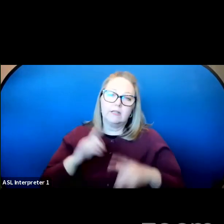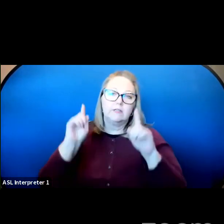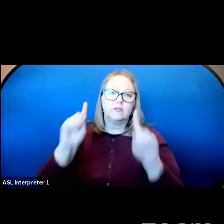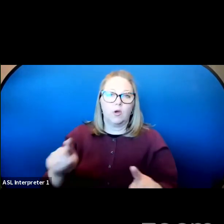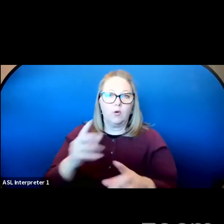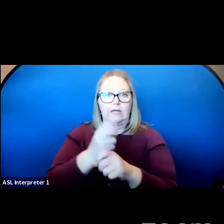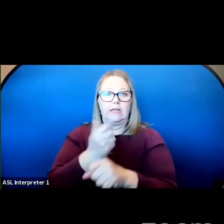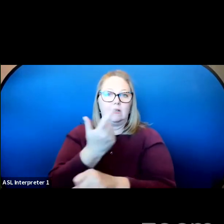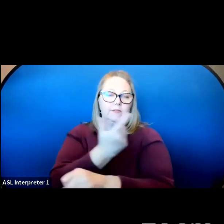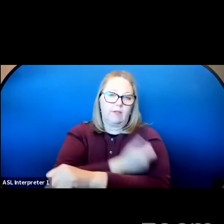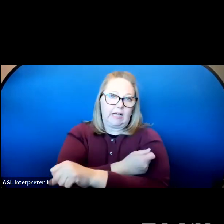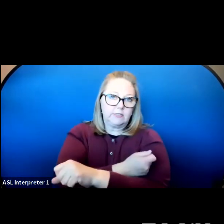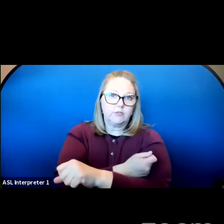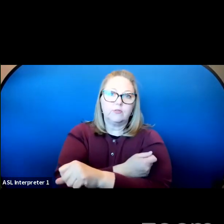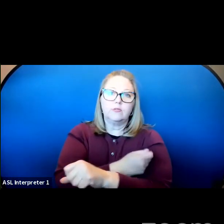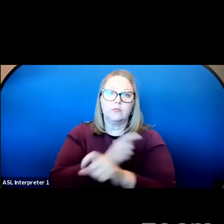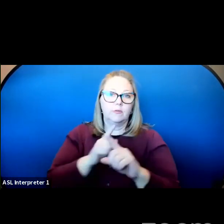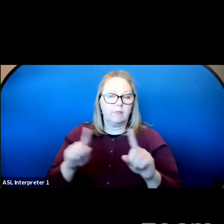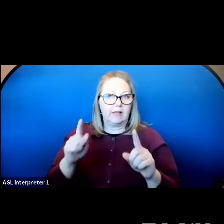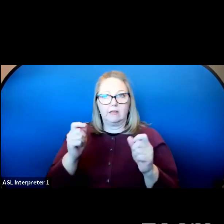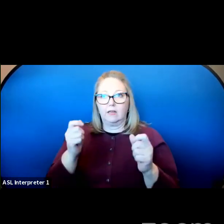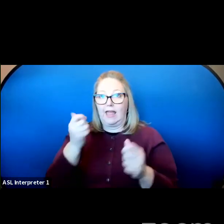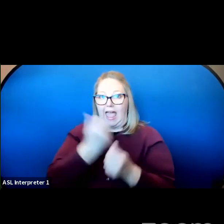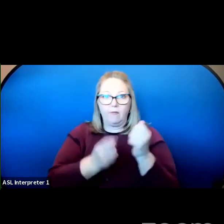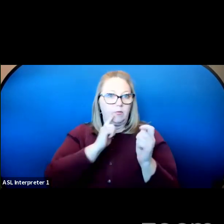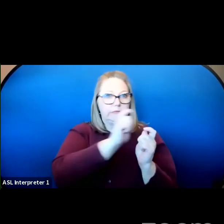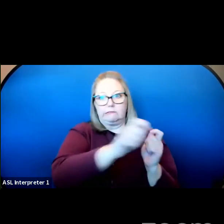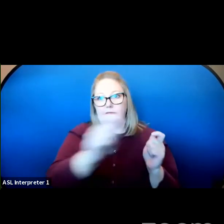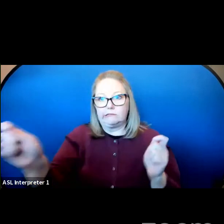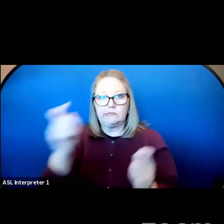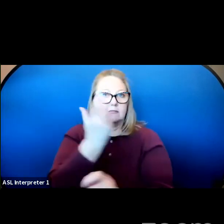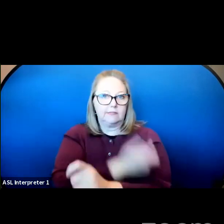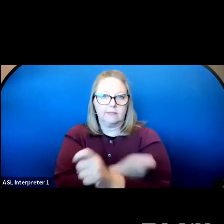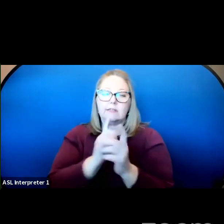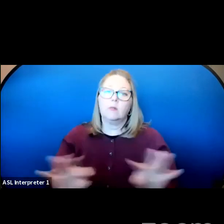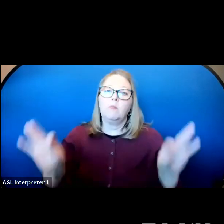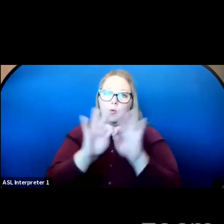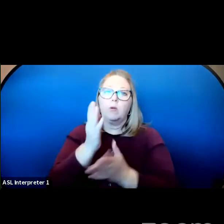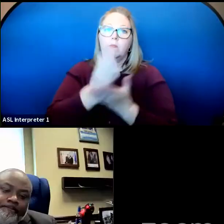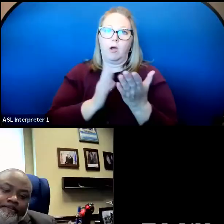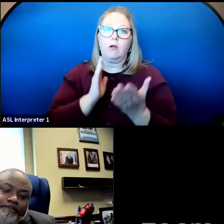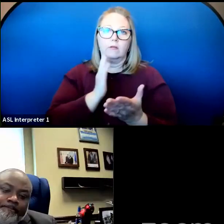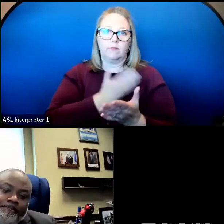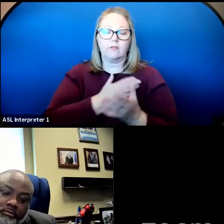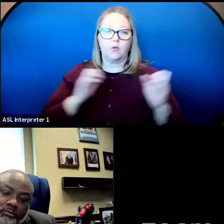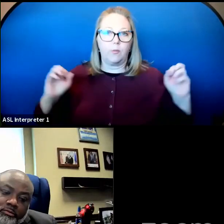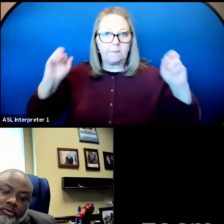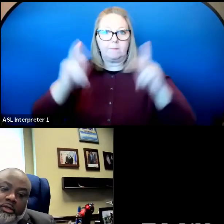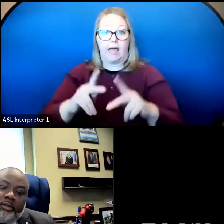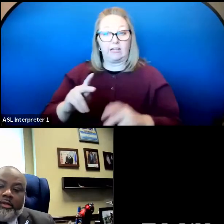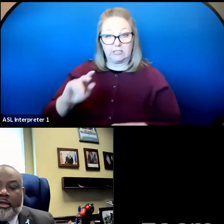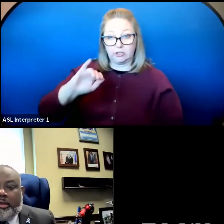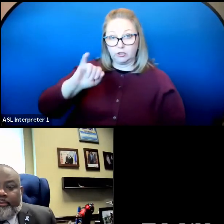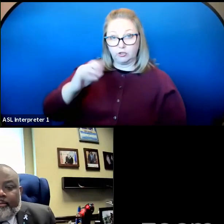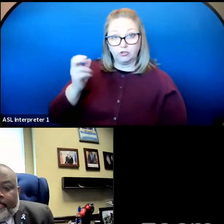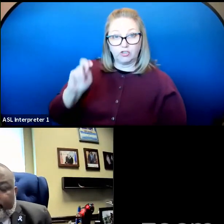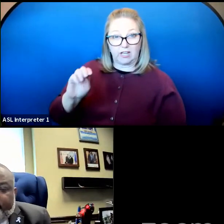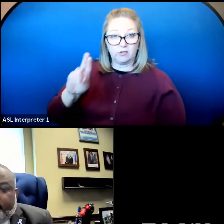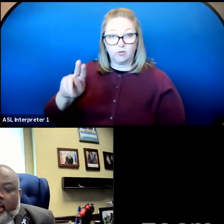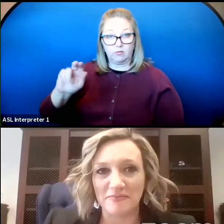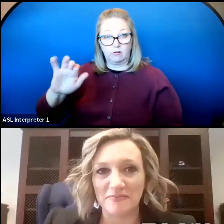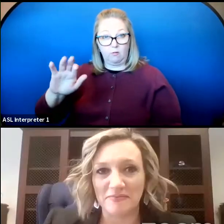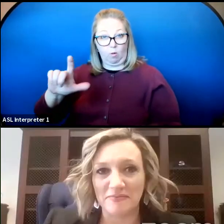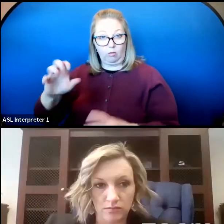at the beginning, but getting everyone vaccinated is an important part of that. So Jason or Nicole, are you there? Do you have anything you want to add